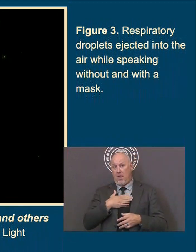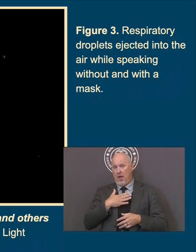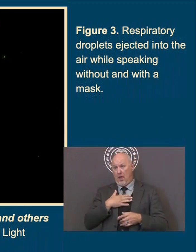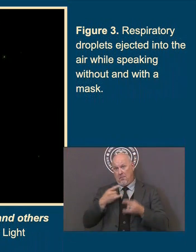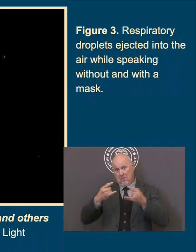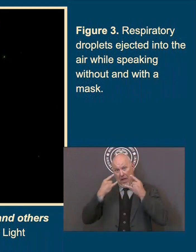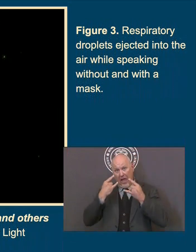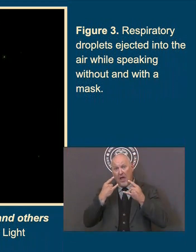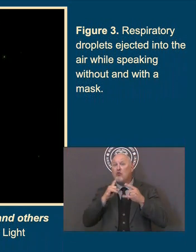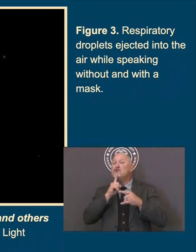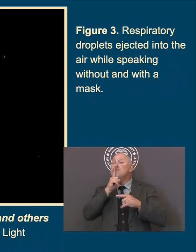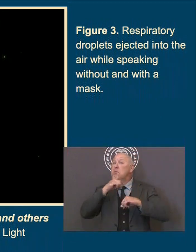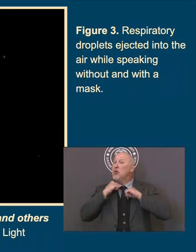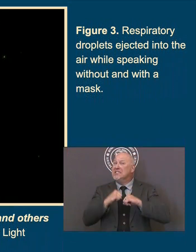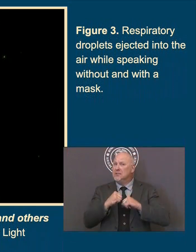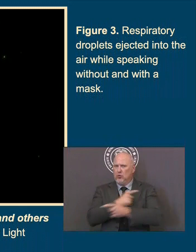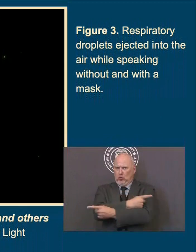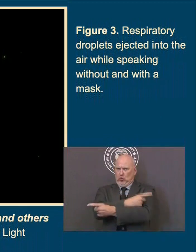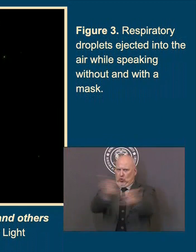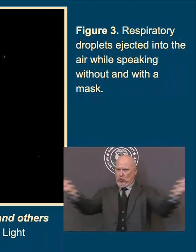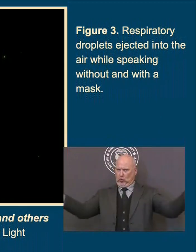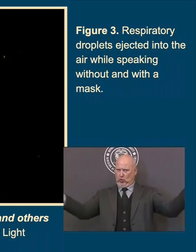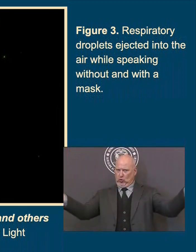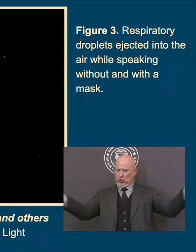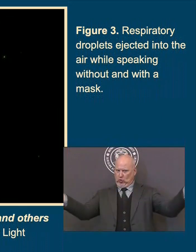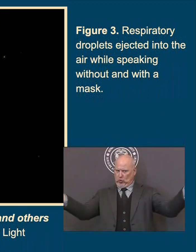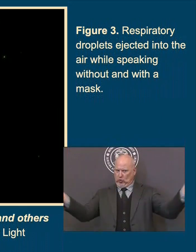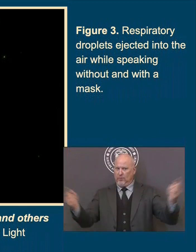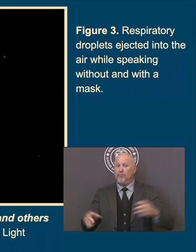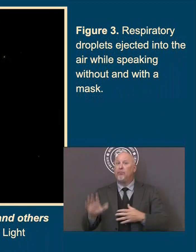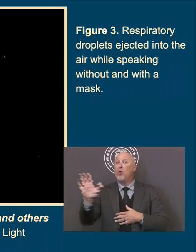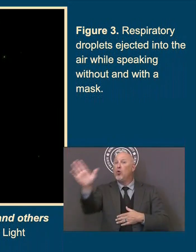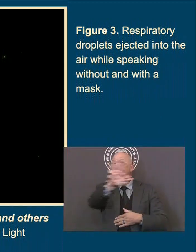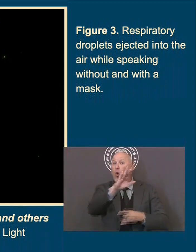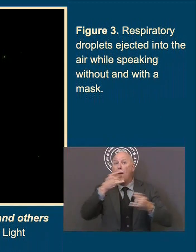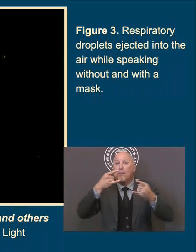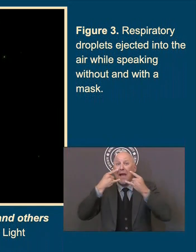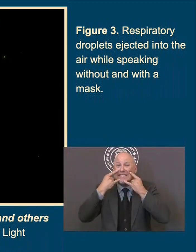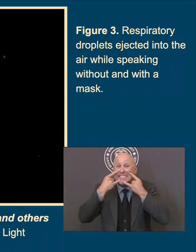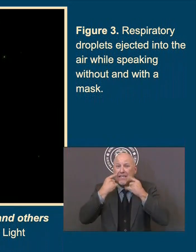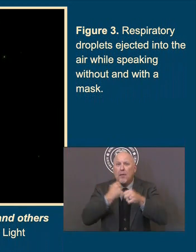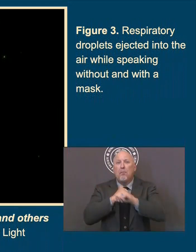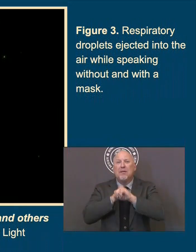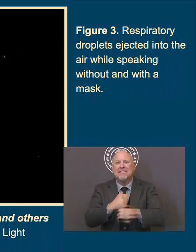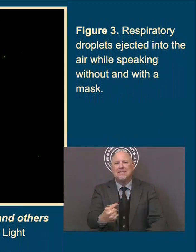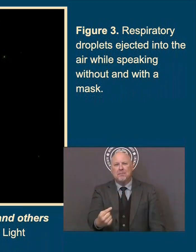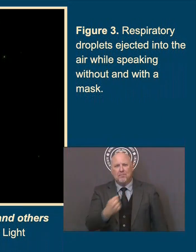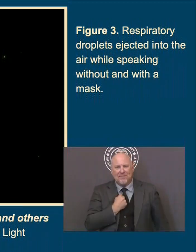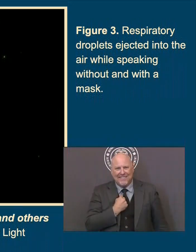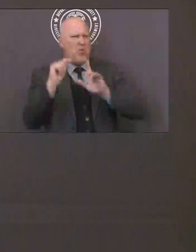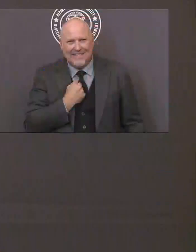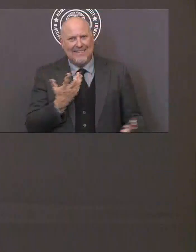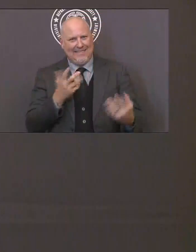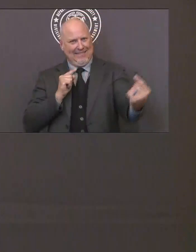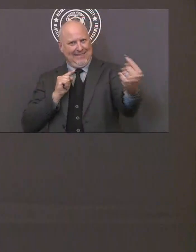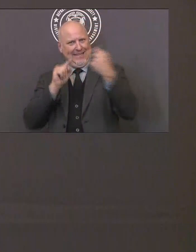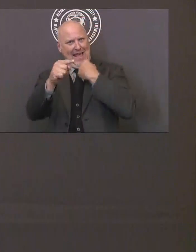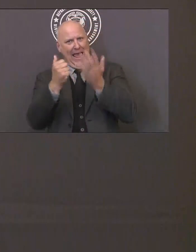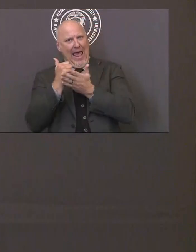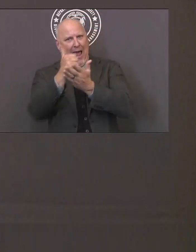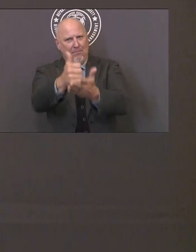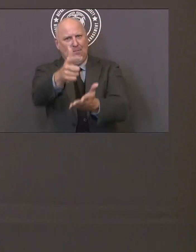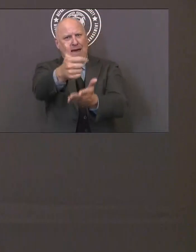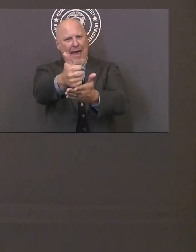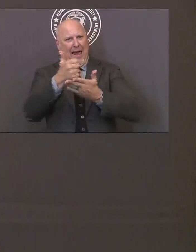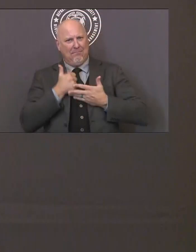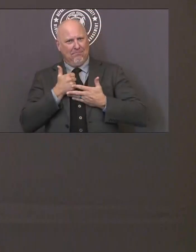That's all I've got as far as figures right now. But I want to address why are masks effective against this disease when